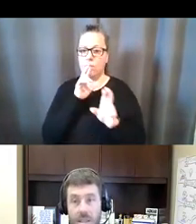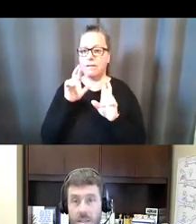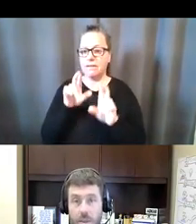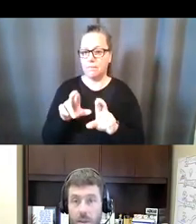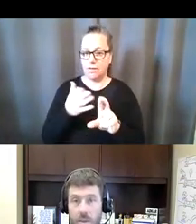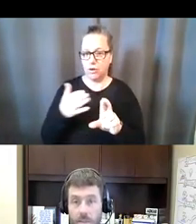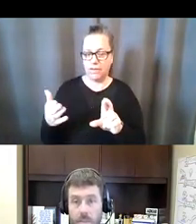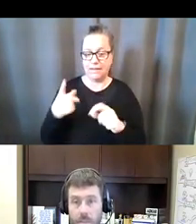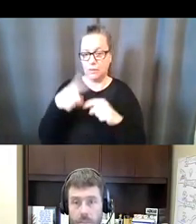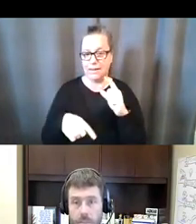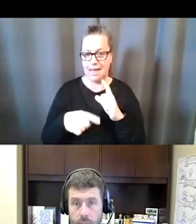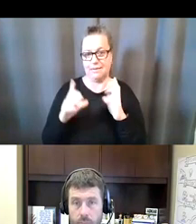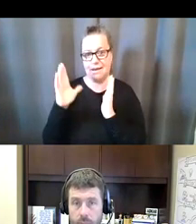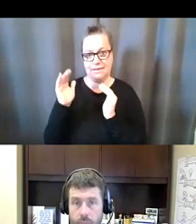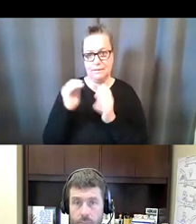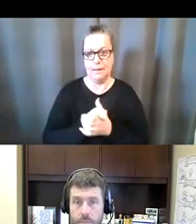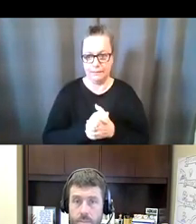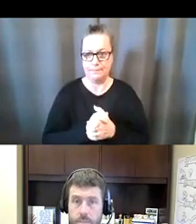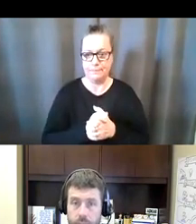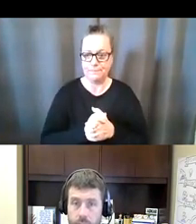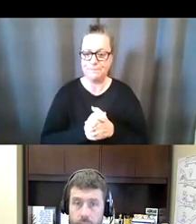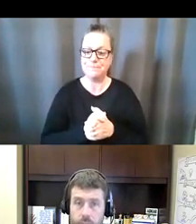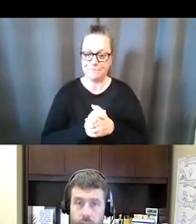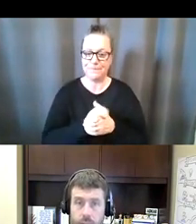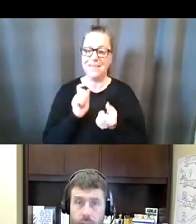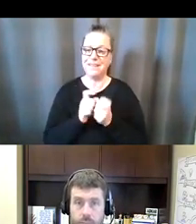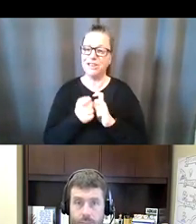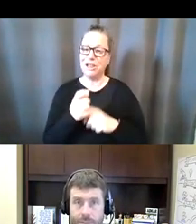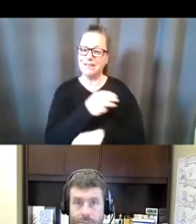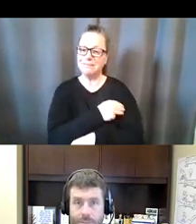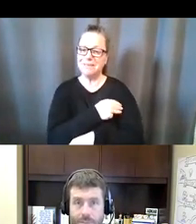can't anticipate coming. Change muscle. I like that.